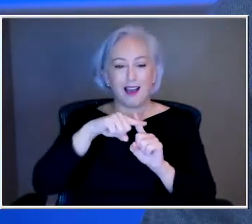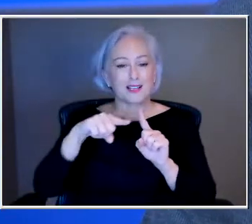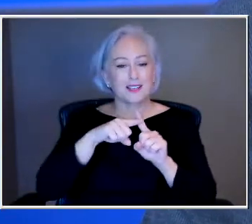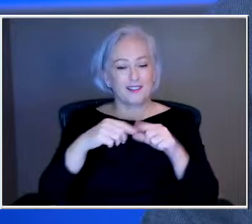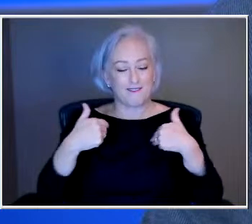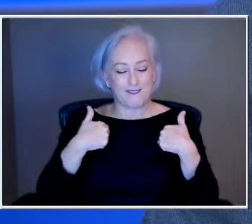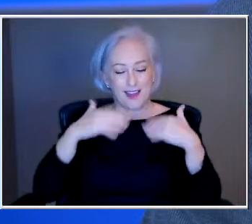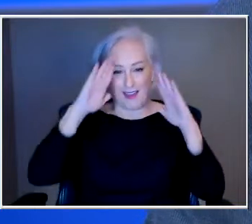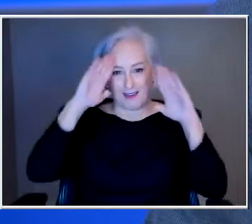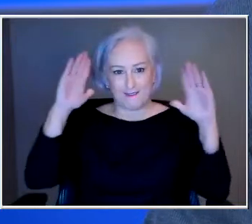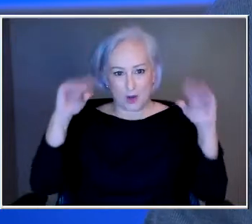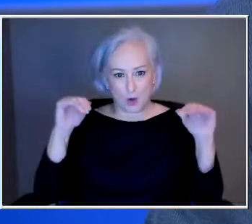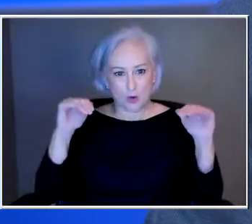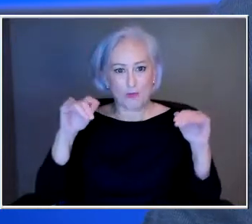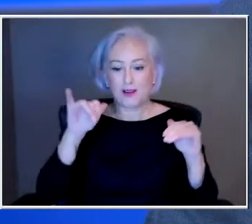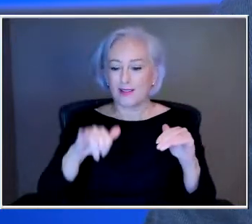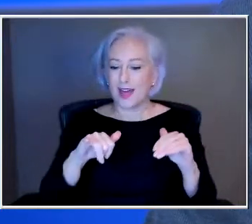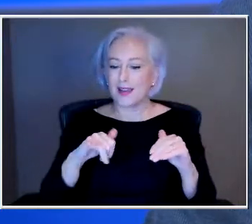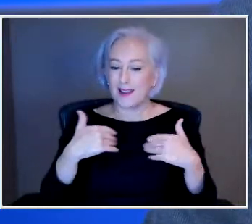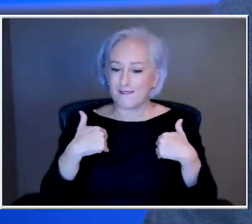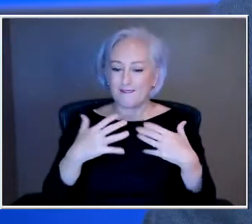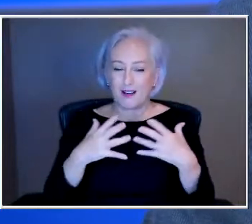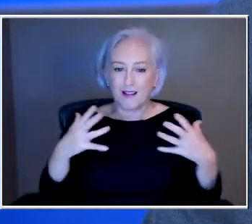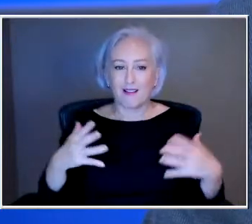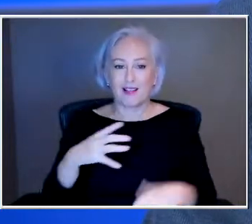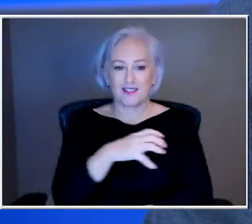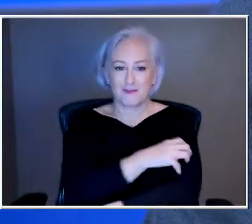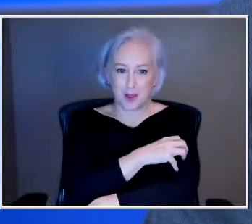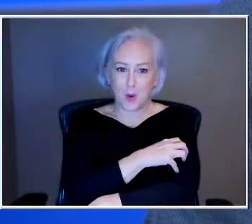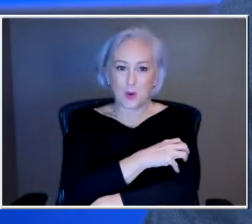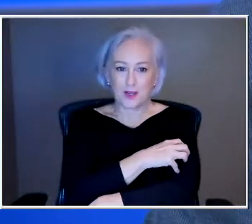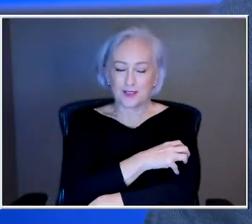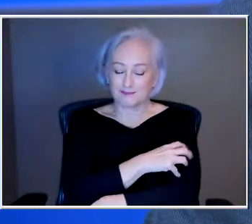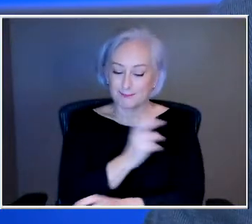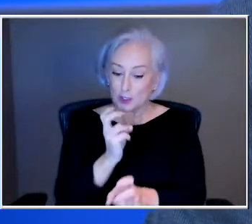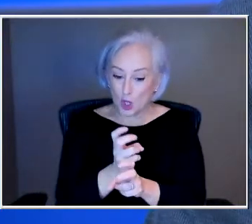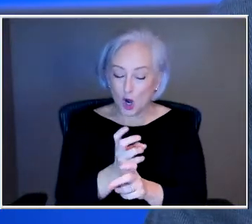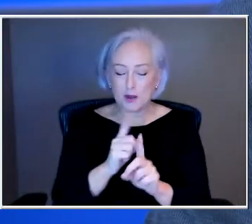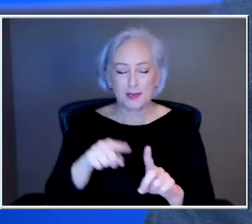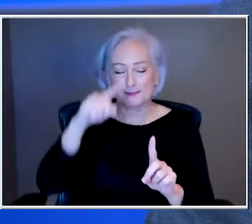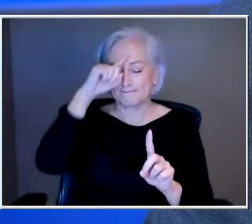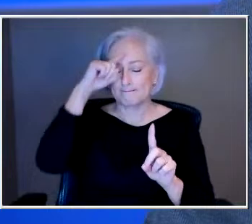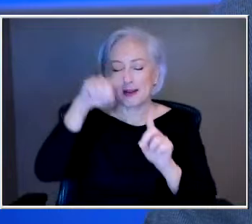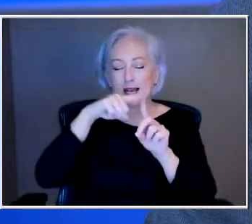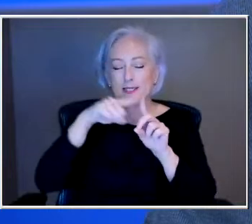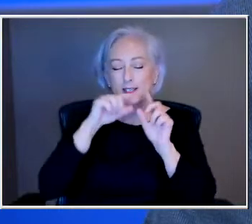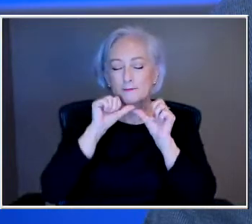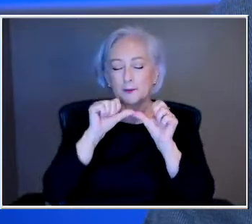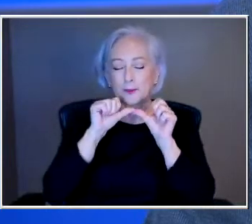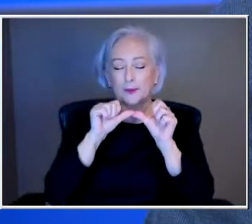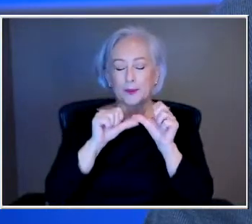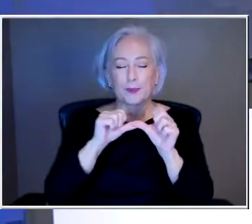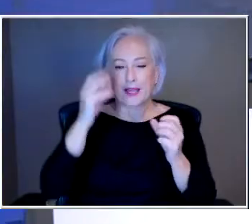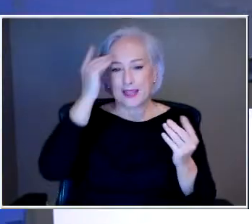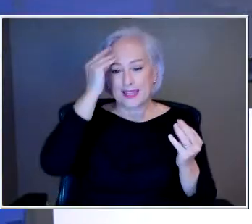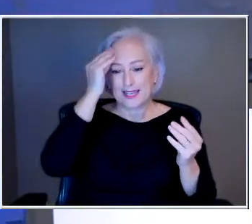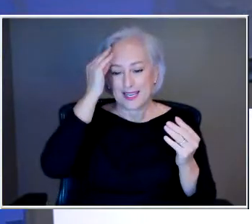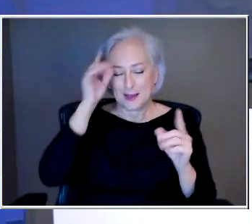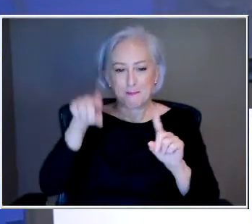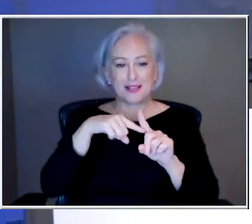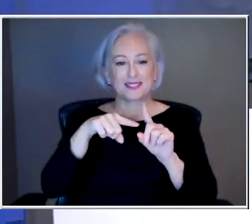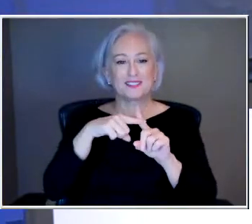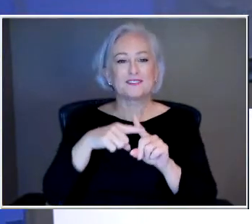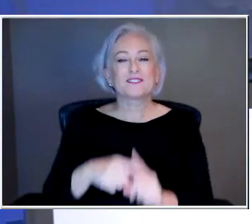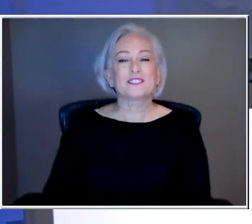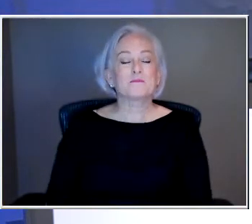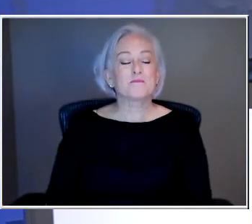that's a powerful thing. So I know it's hard, but it just trying to stay positive, I really think is a big factor in it. Is there something